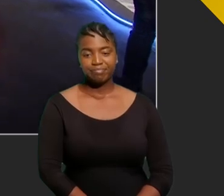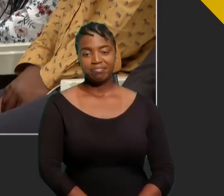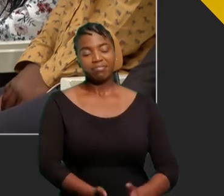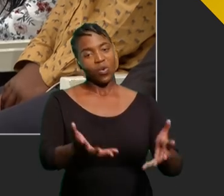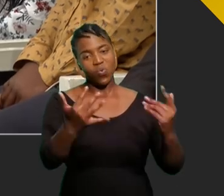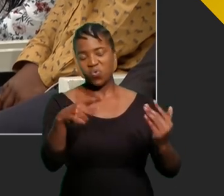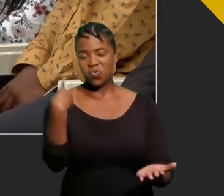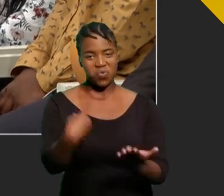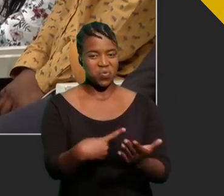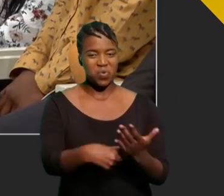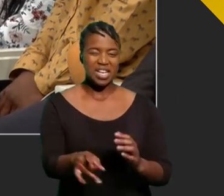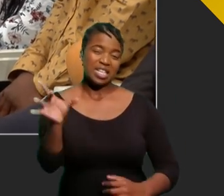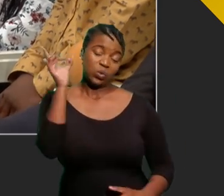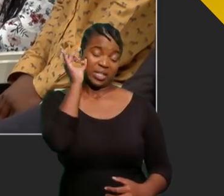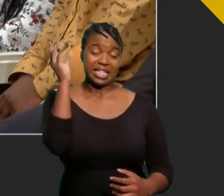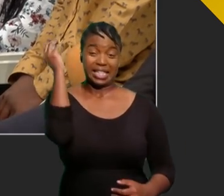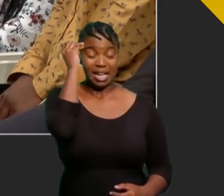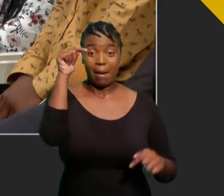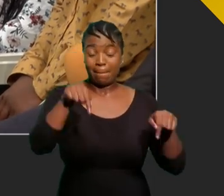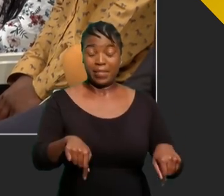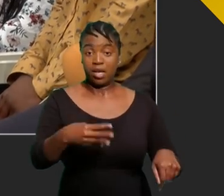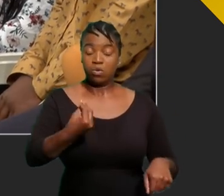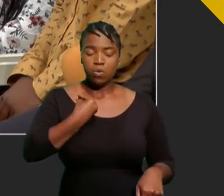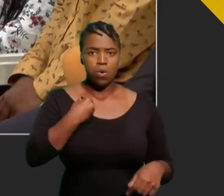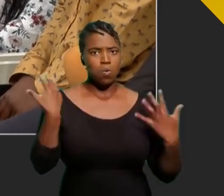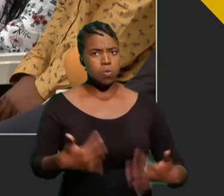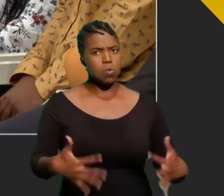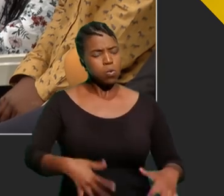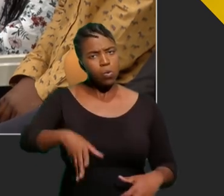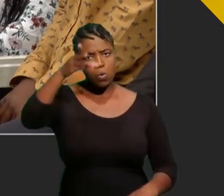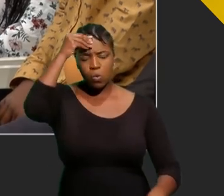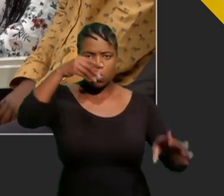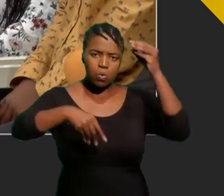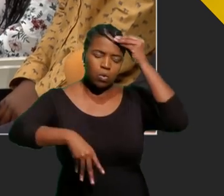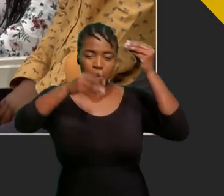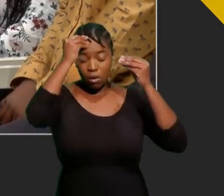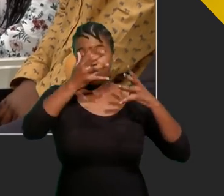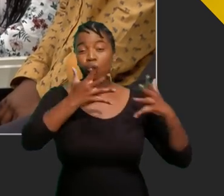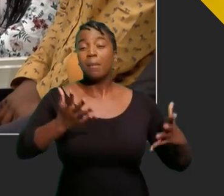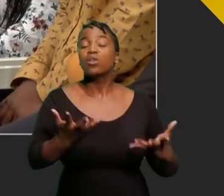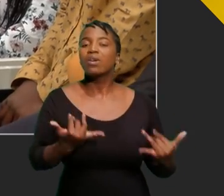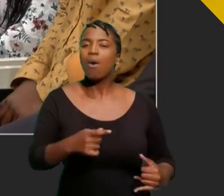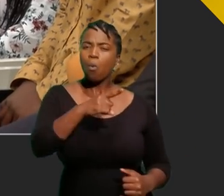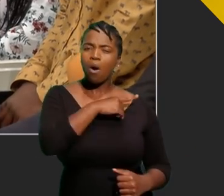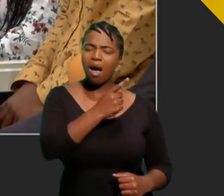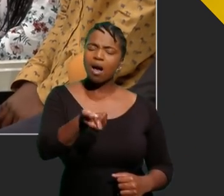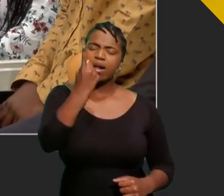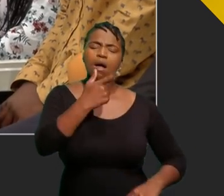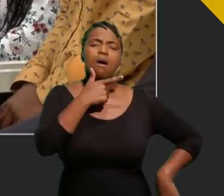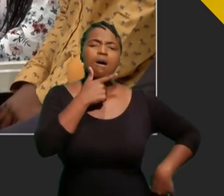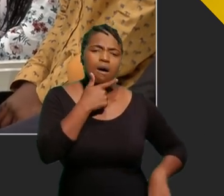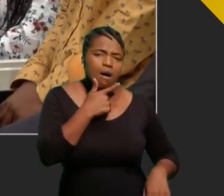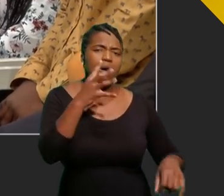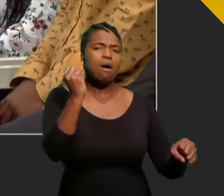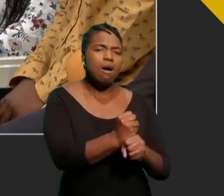As a young person in South Africa, I'm learning so much today from this episode. Understand that, okay, we